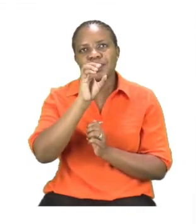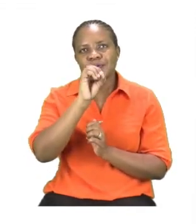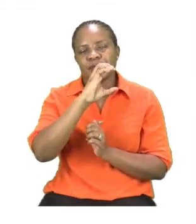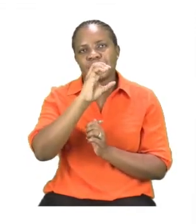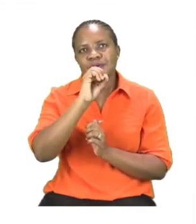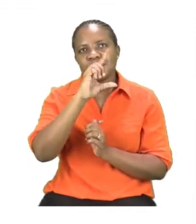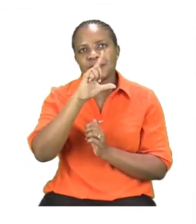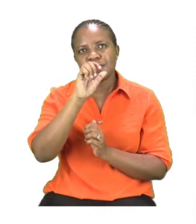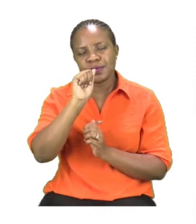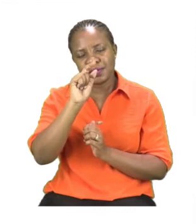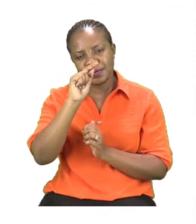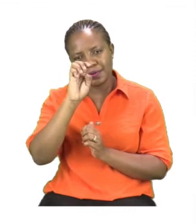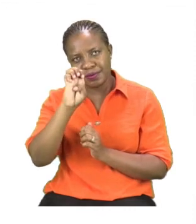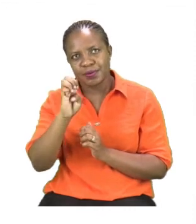a